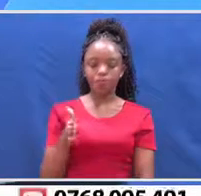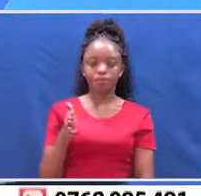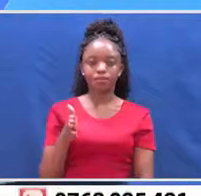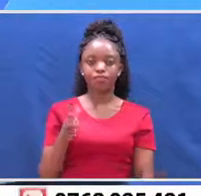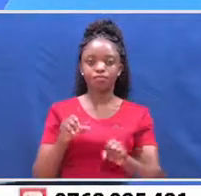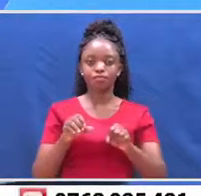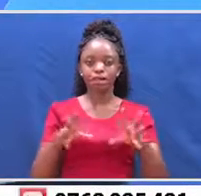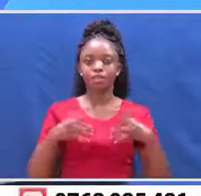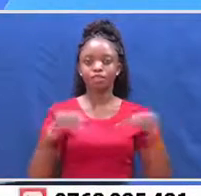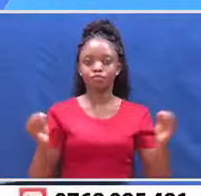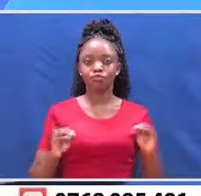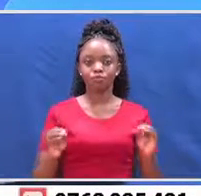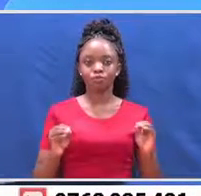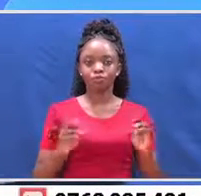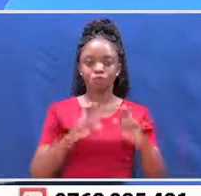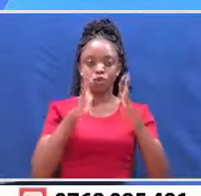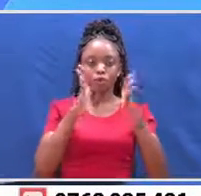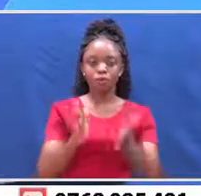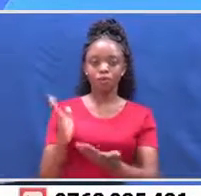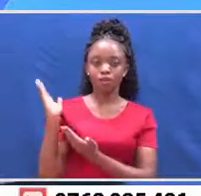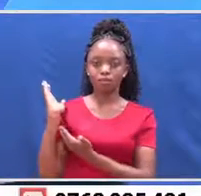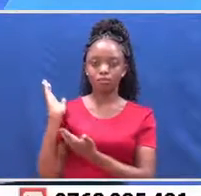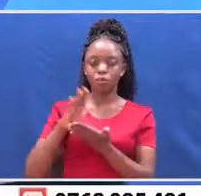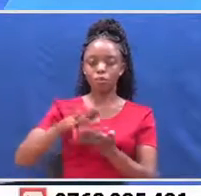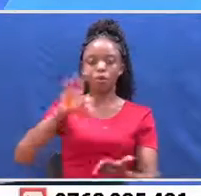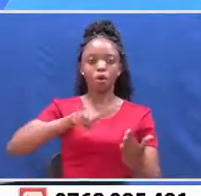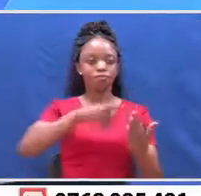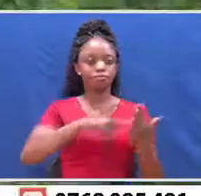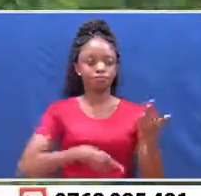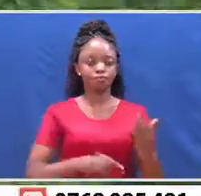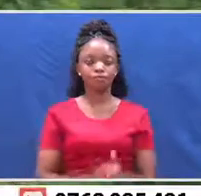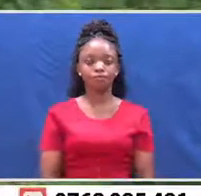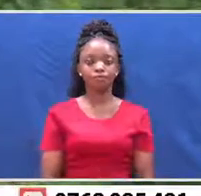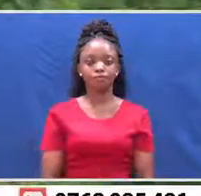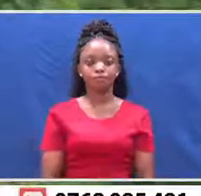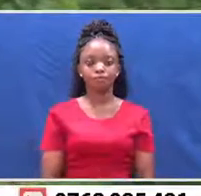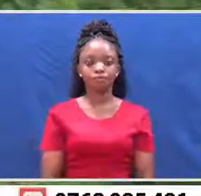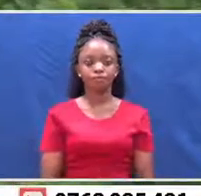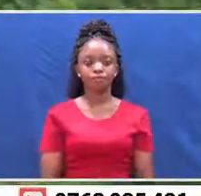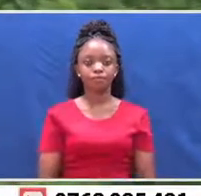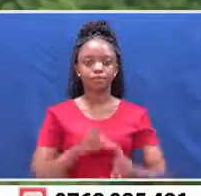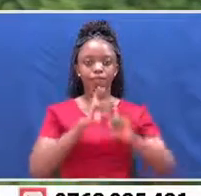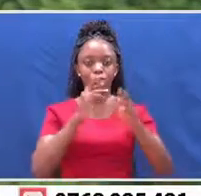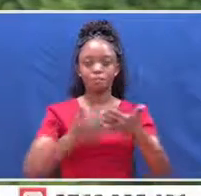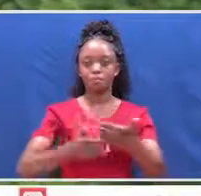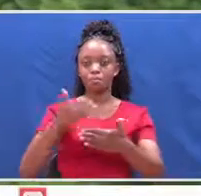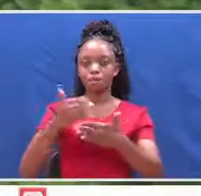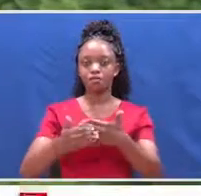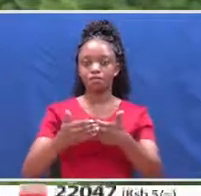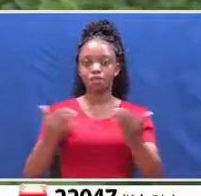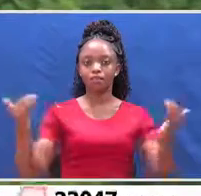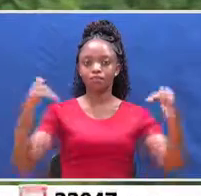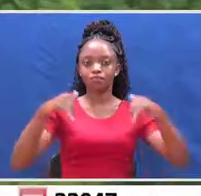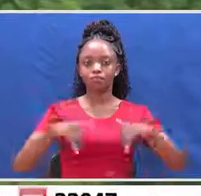disputed. Diana Iriza, our correspondent in Rwanda, has more details. The response comes after the